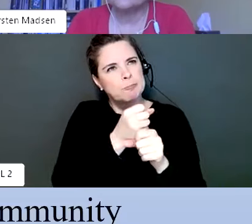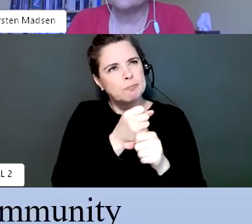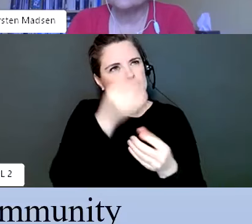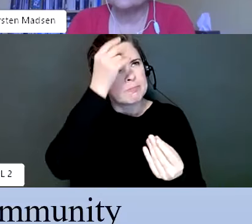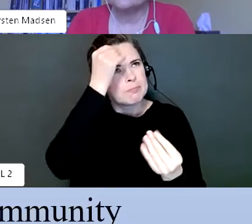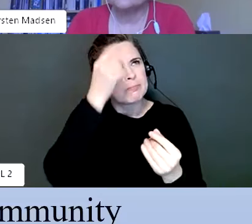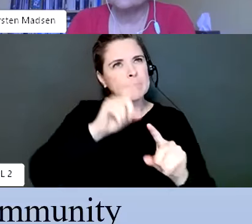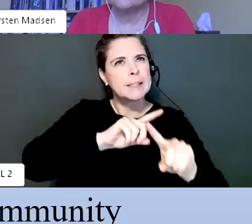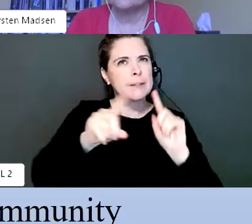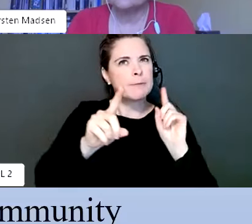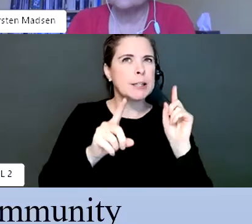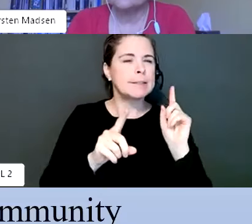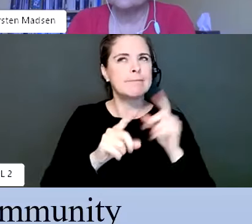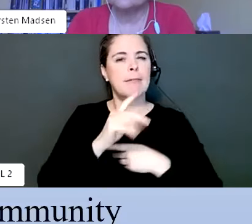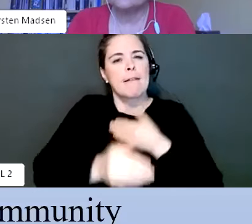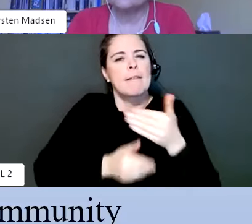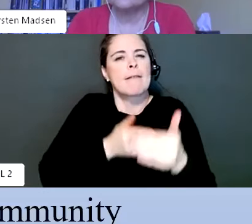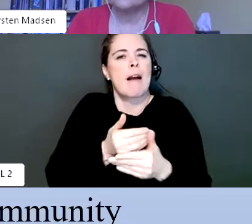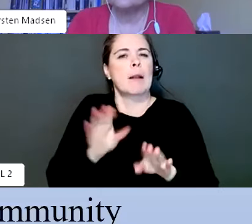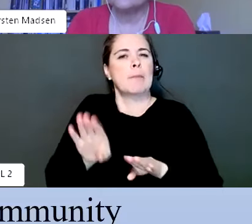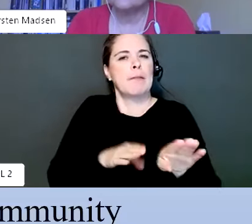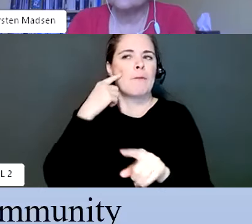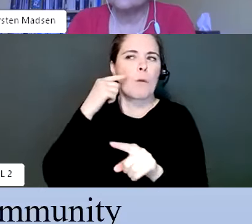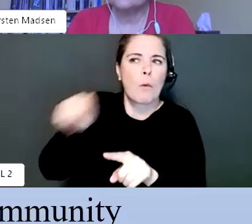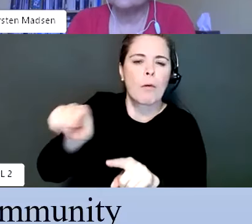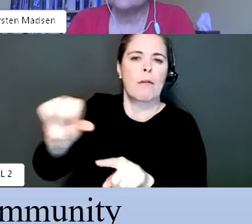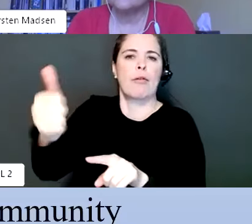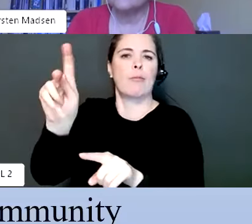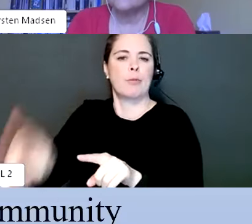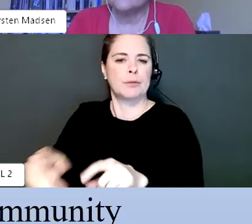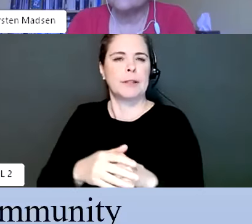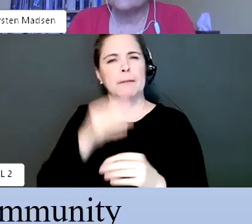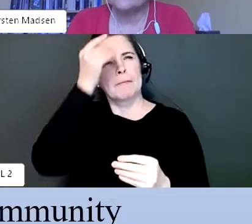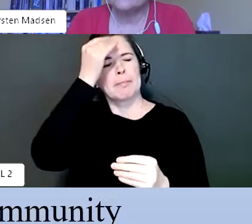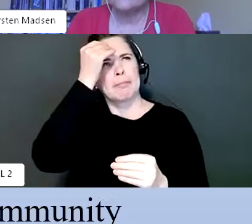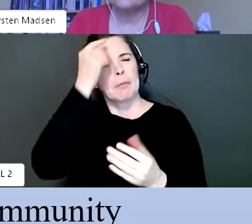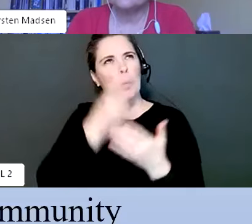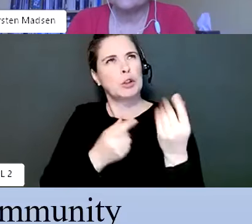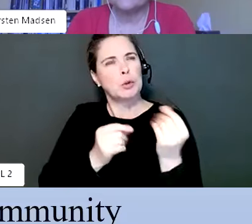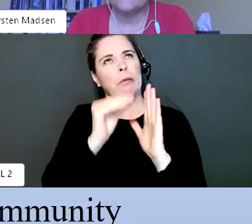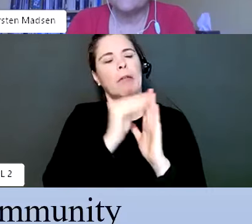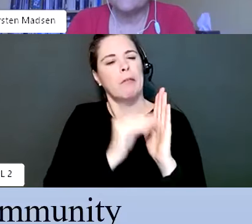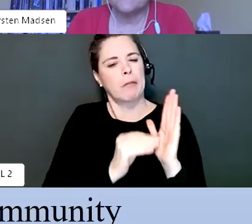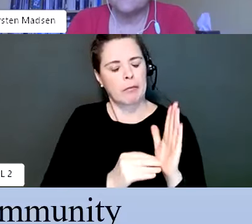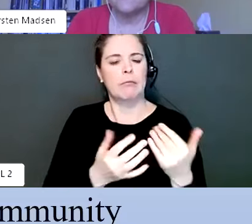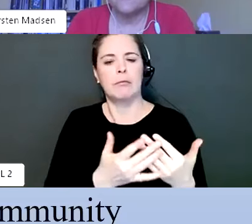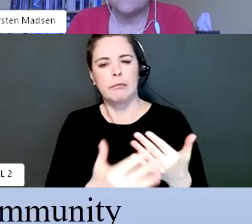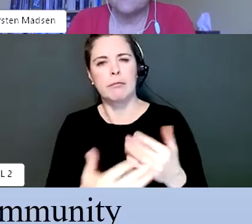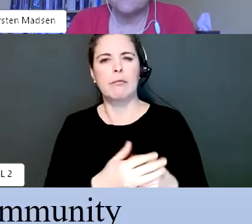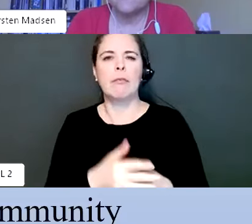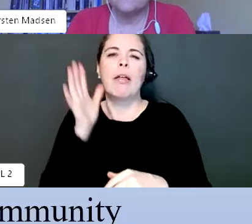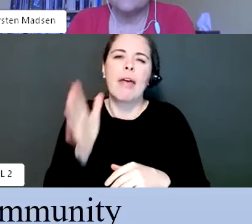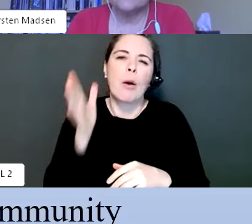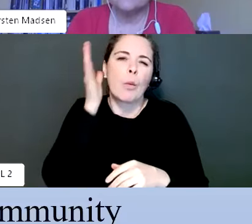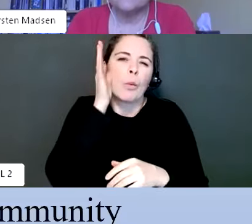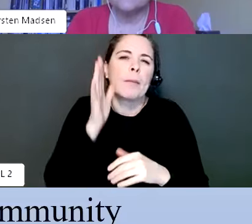other so that these things people can do, they align with enhancing and building community at the residence.